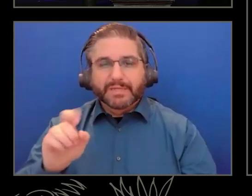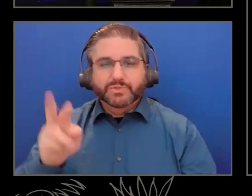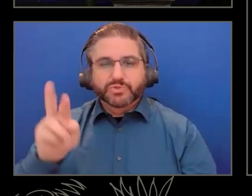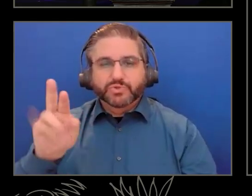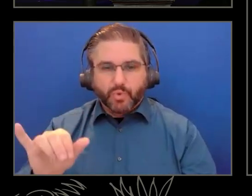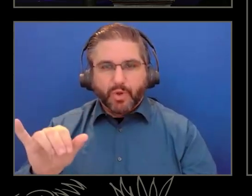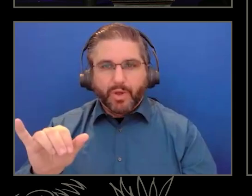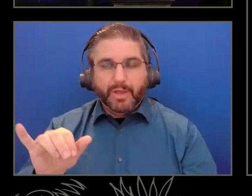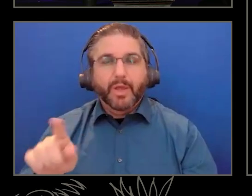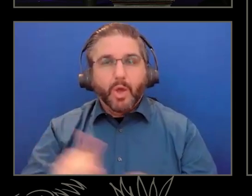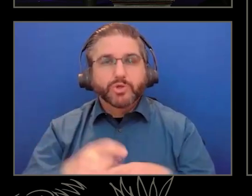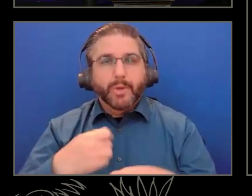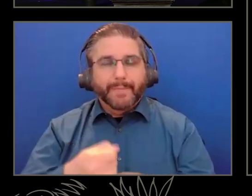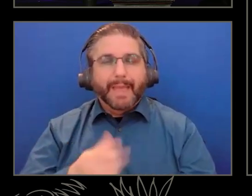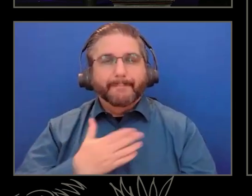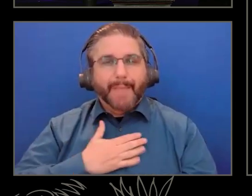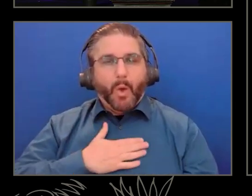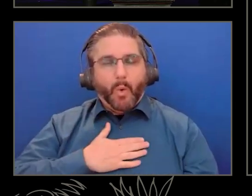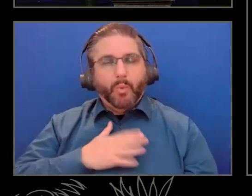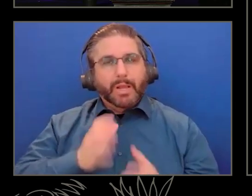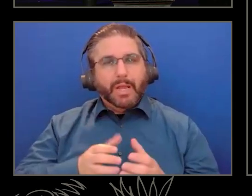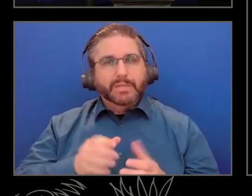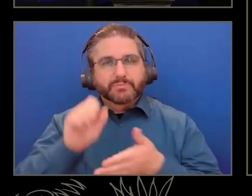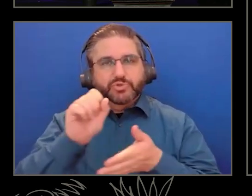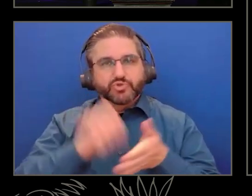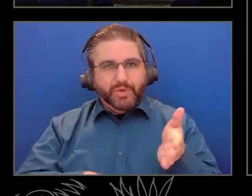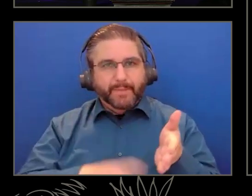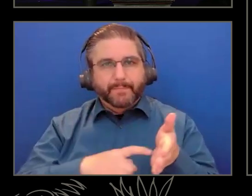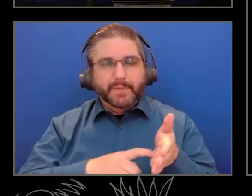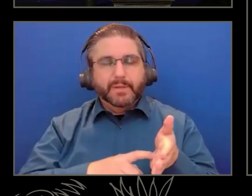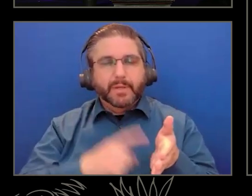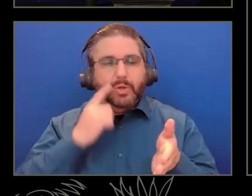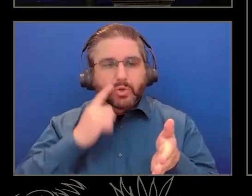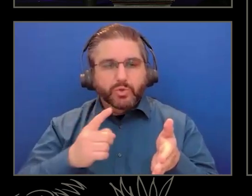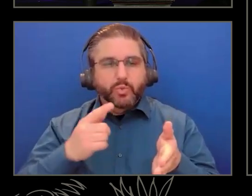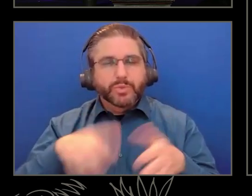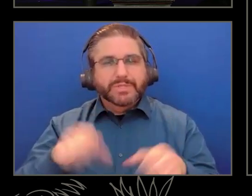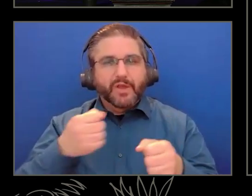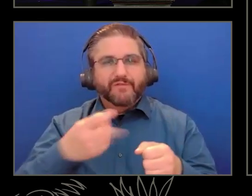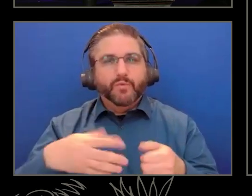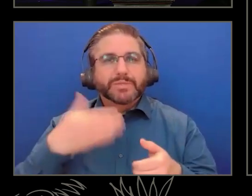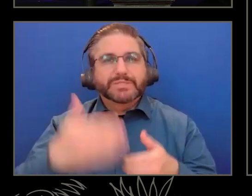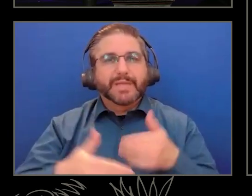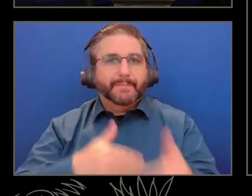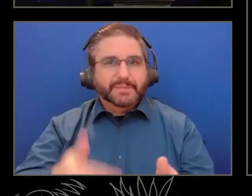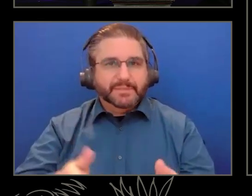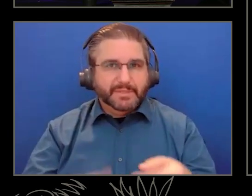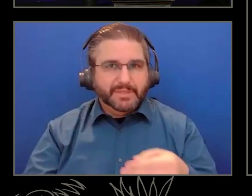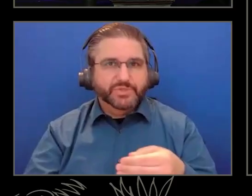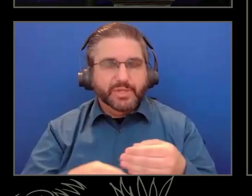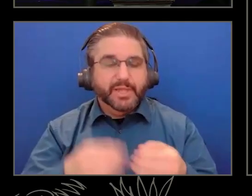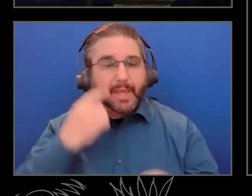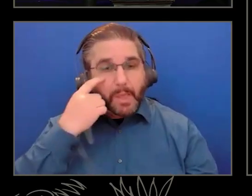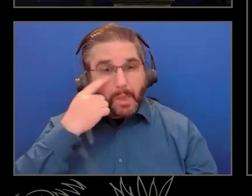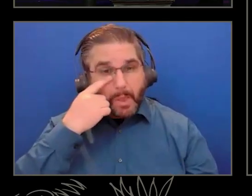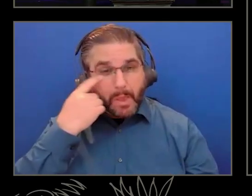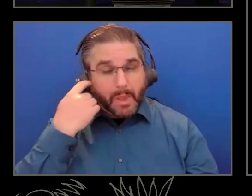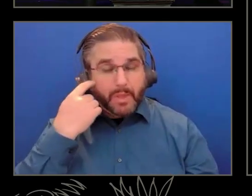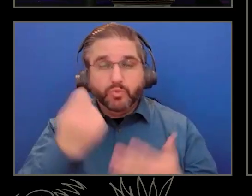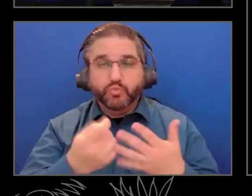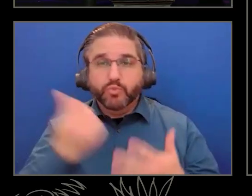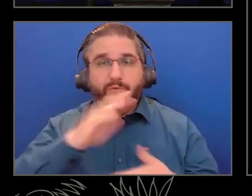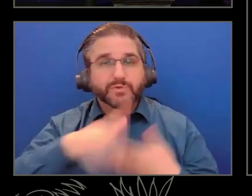a custom script to do a few steps additional. So that removes all